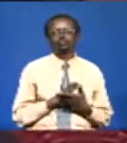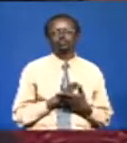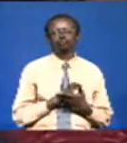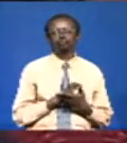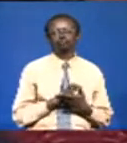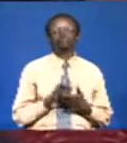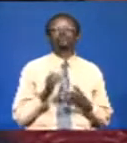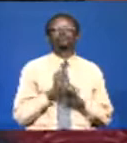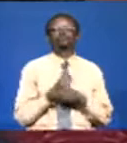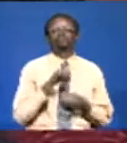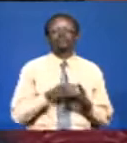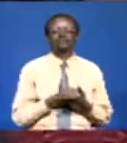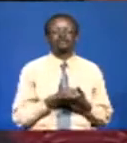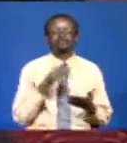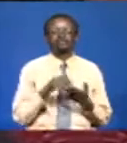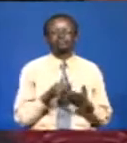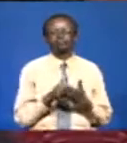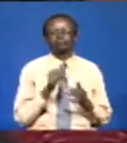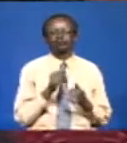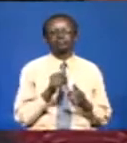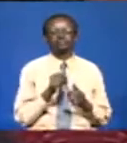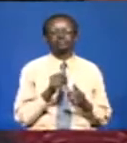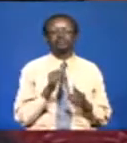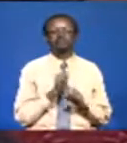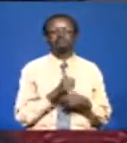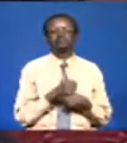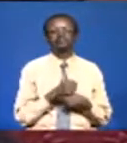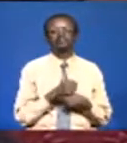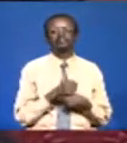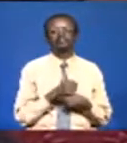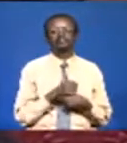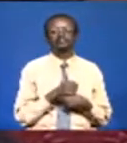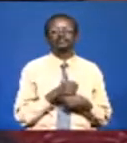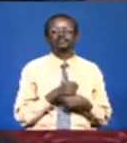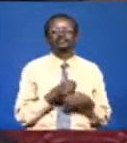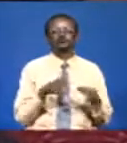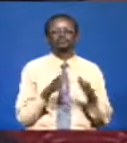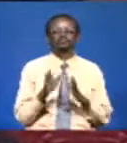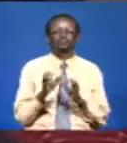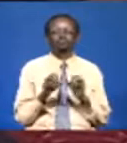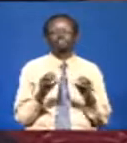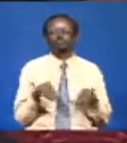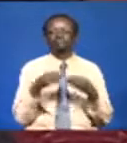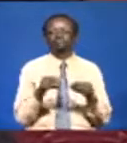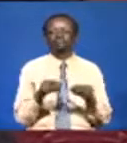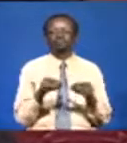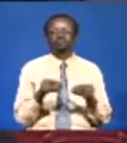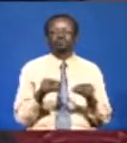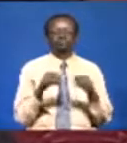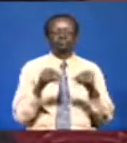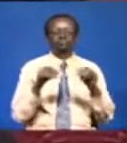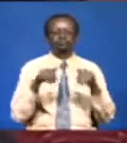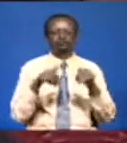money-making venture, Mr. Speaker. So they only give fertilizer to the farmers. There are no